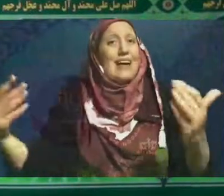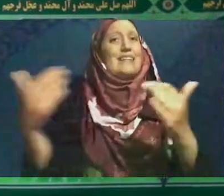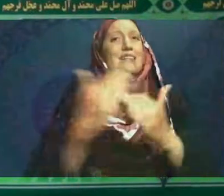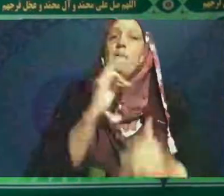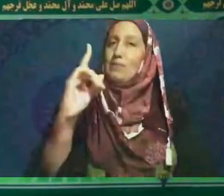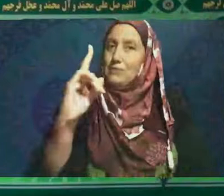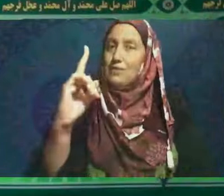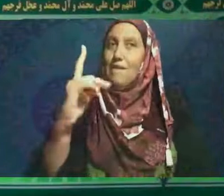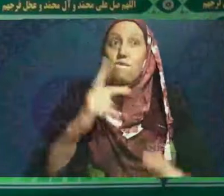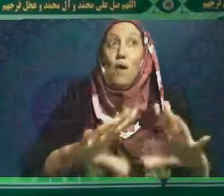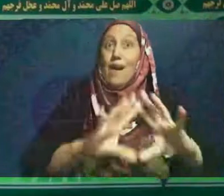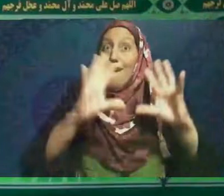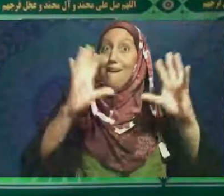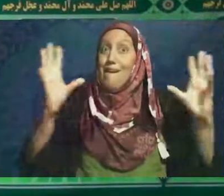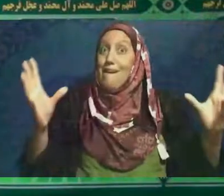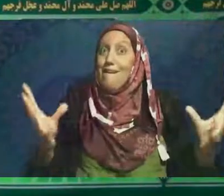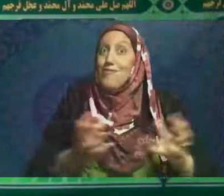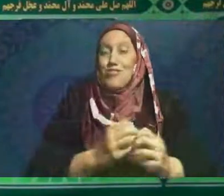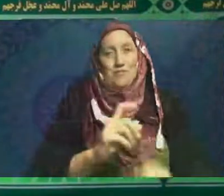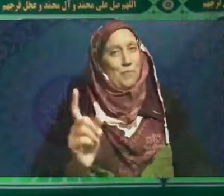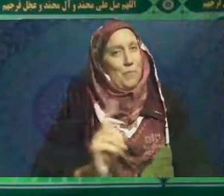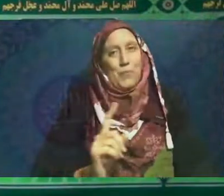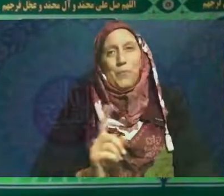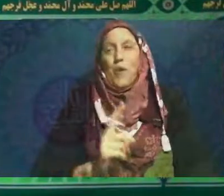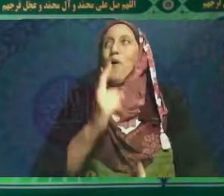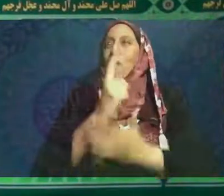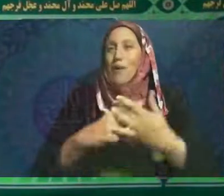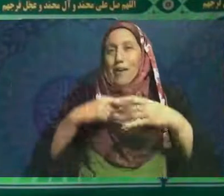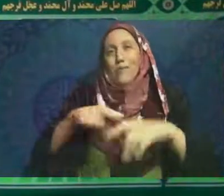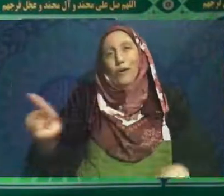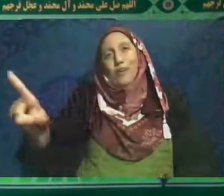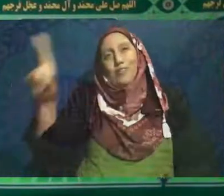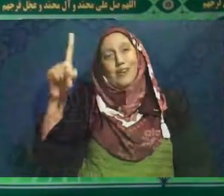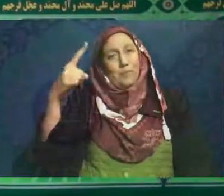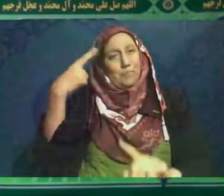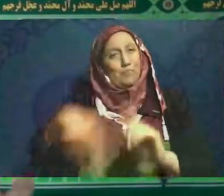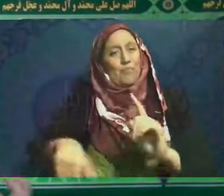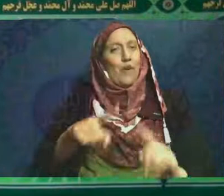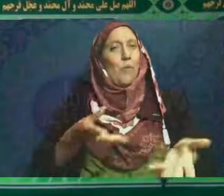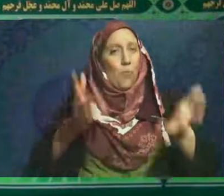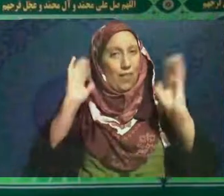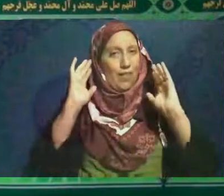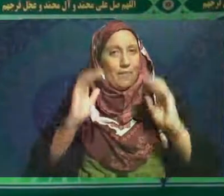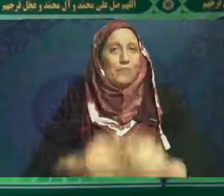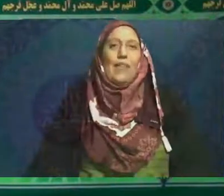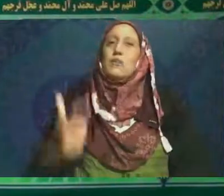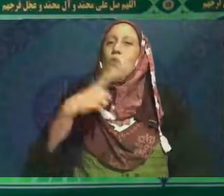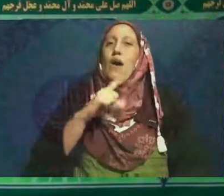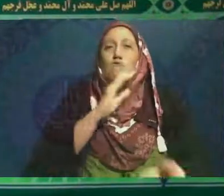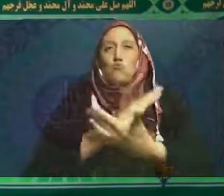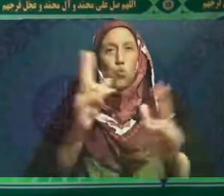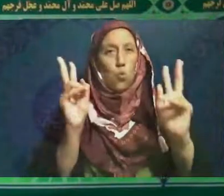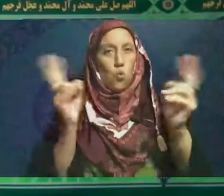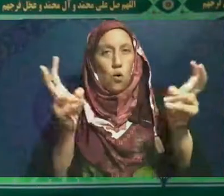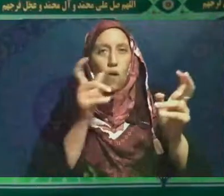apply. That's why the true, the correct concept of intercession is what the, I just quote one famous part of